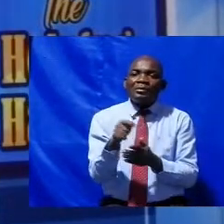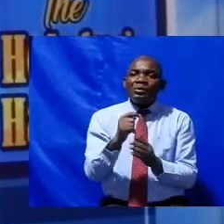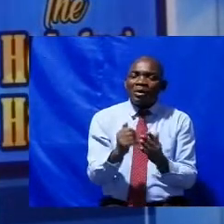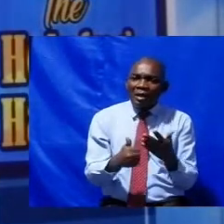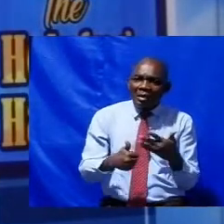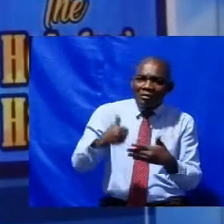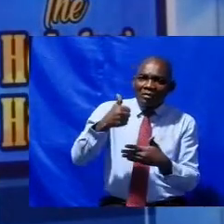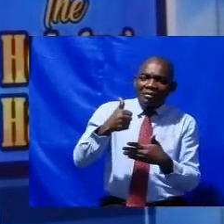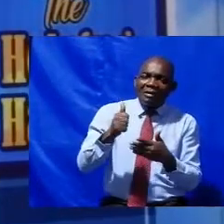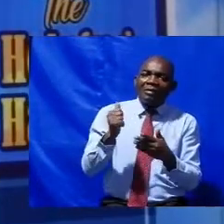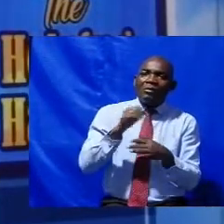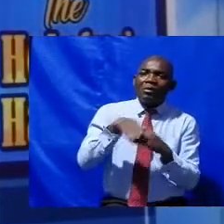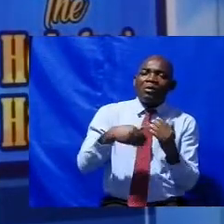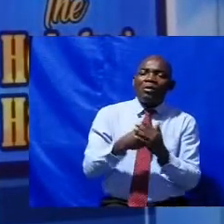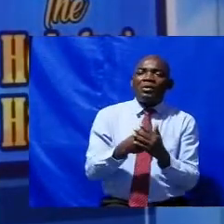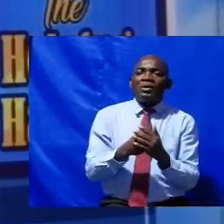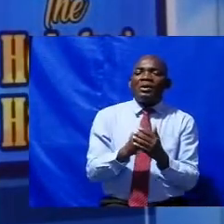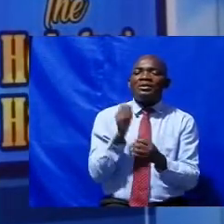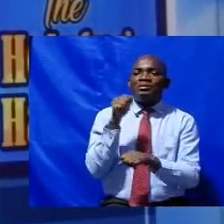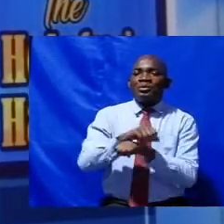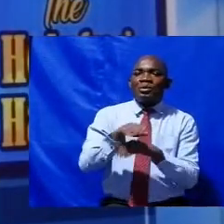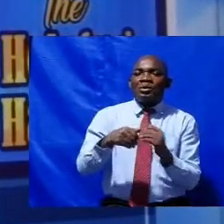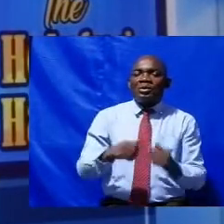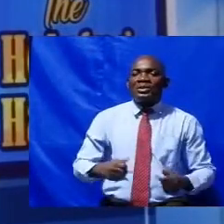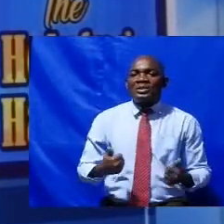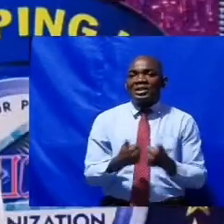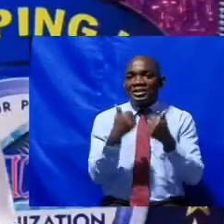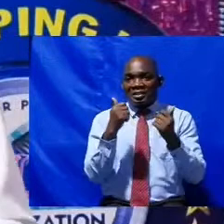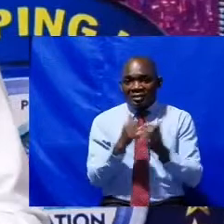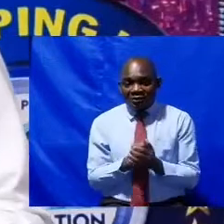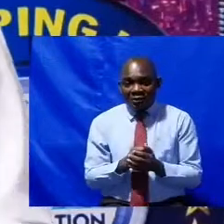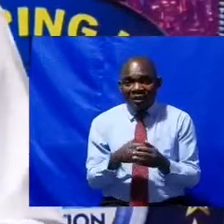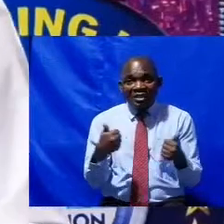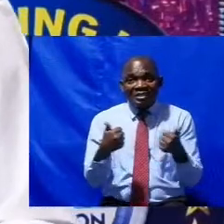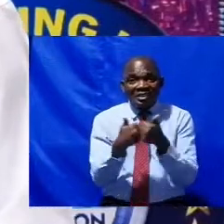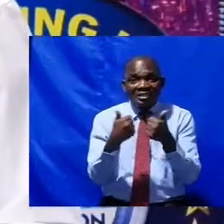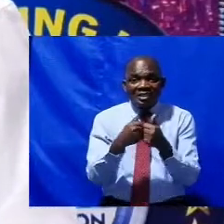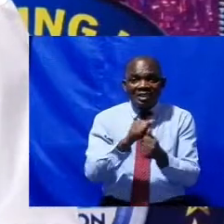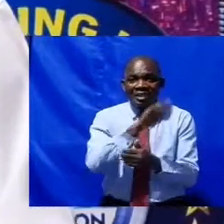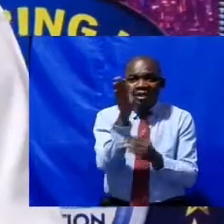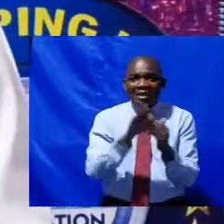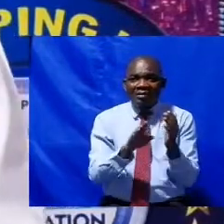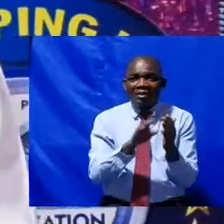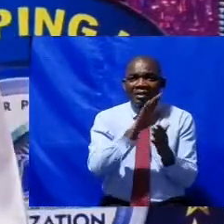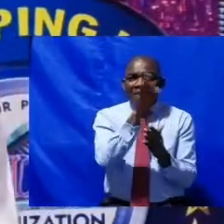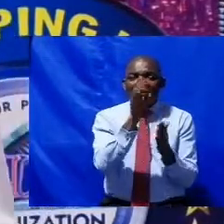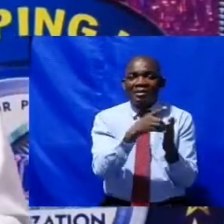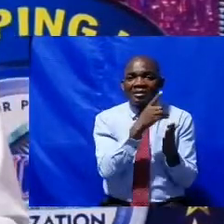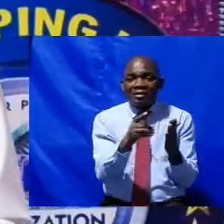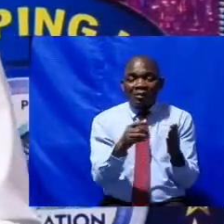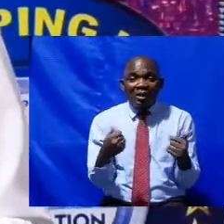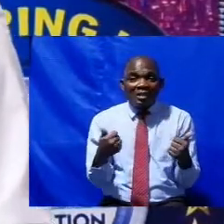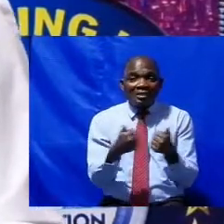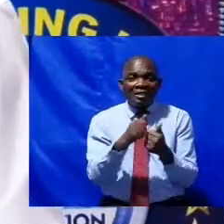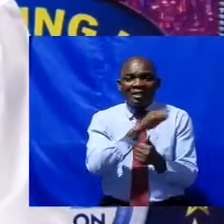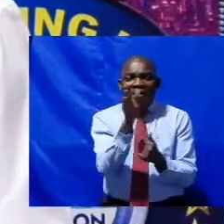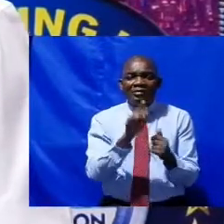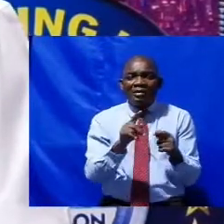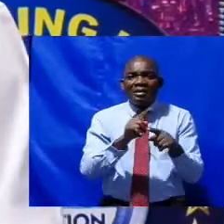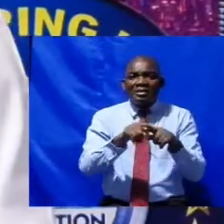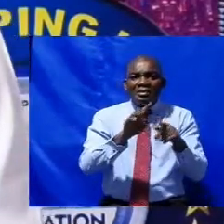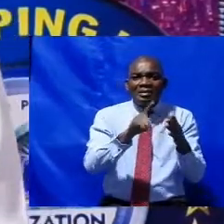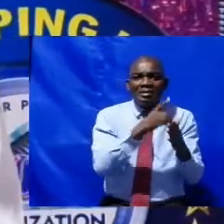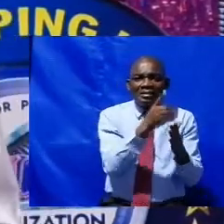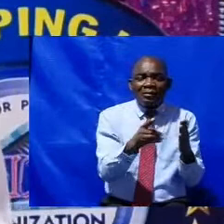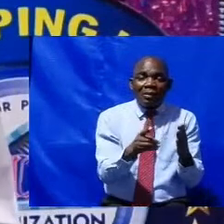be able to rise above the challenges and difficulties of life. Challenges don't discriminate. Challenges don't